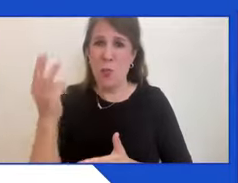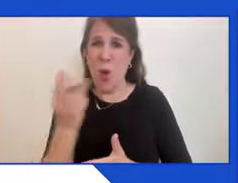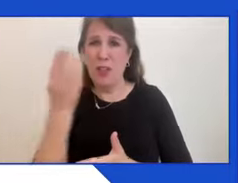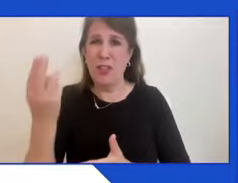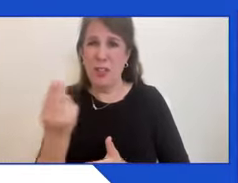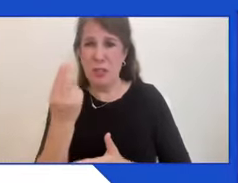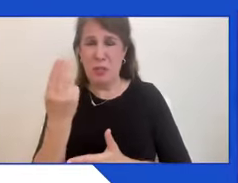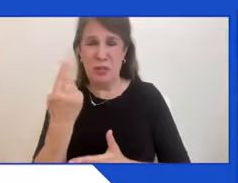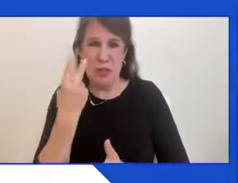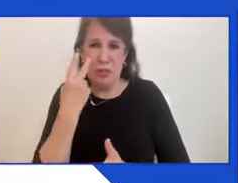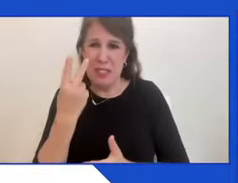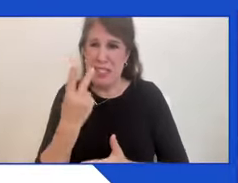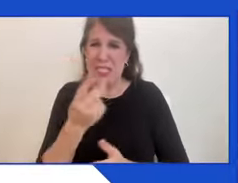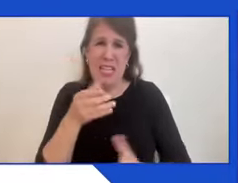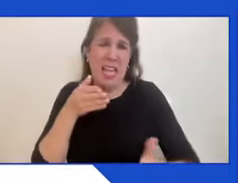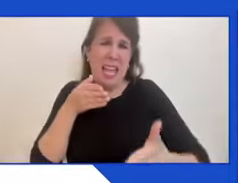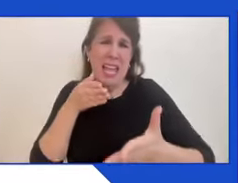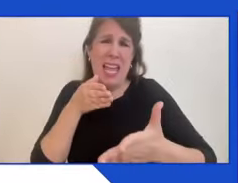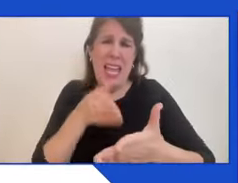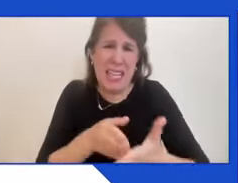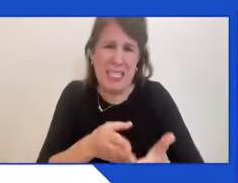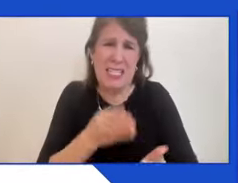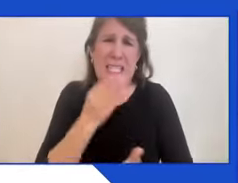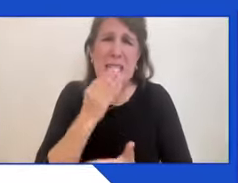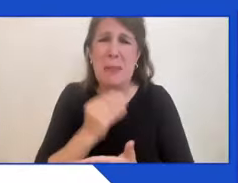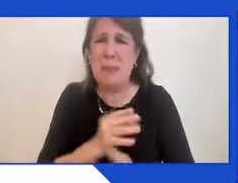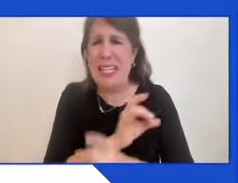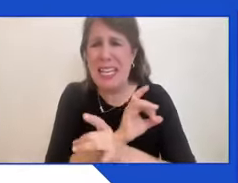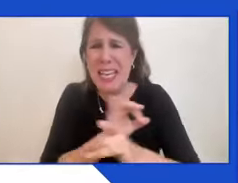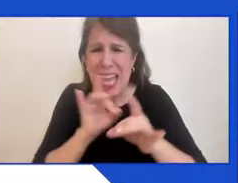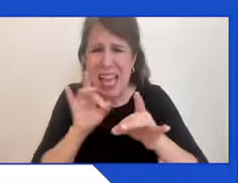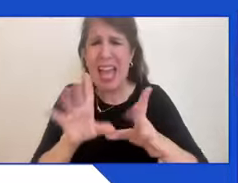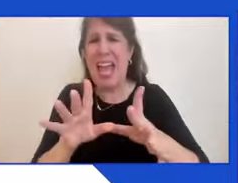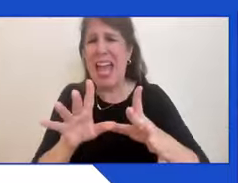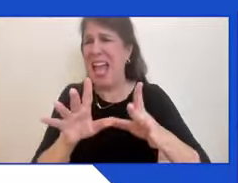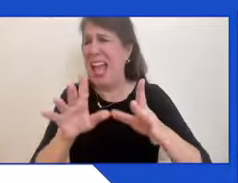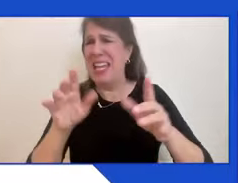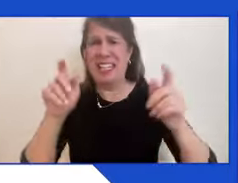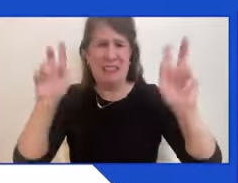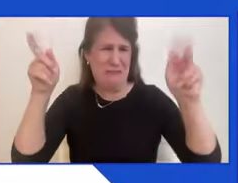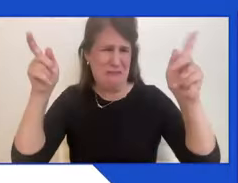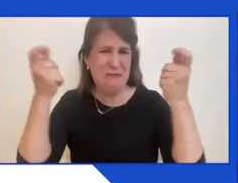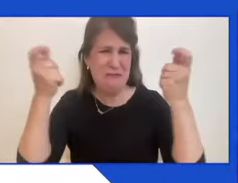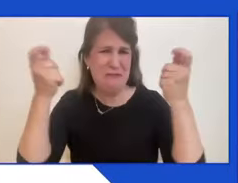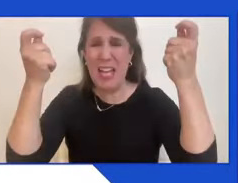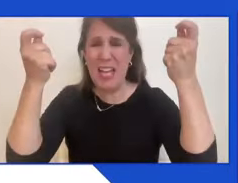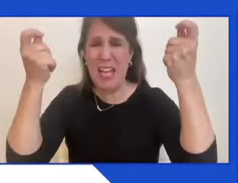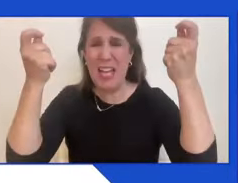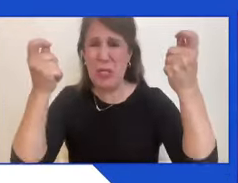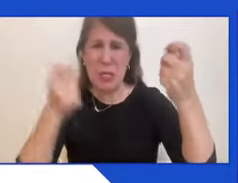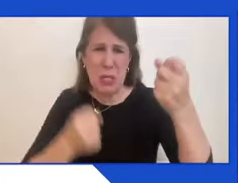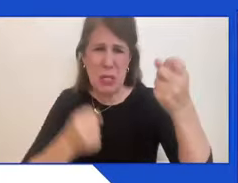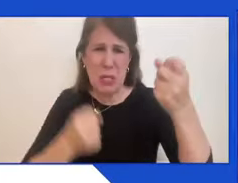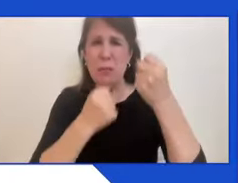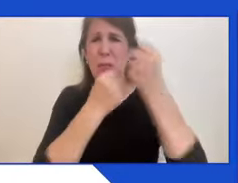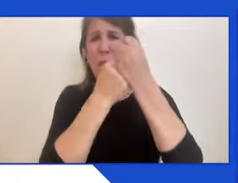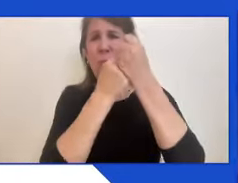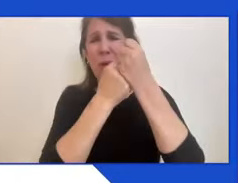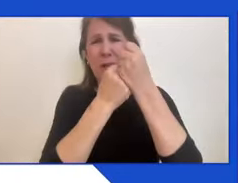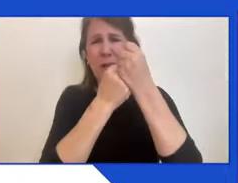anti-Semitic hate fests, rallies supporting murders of Israelis,